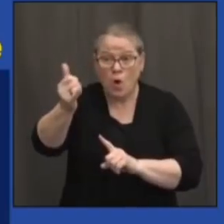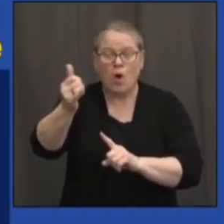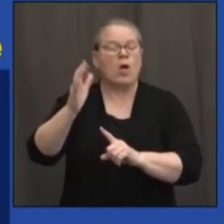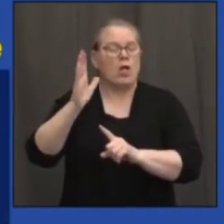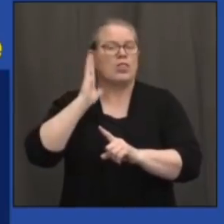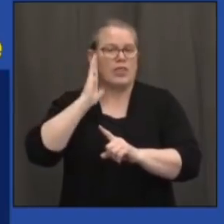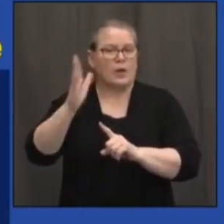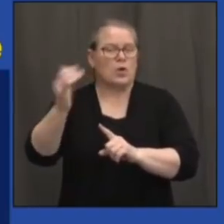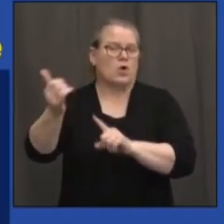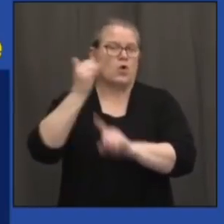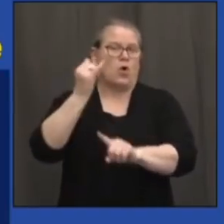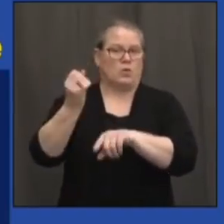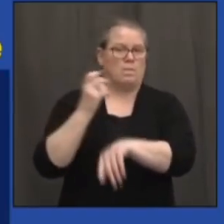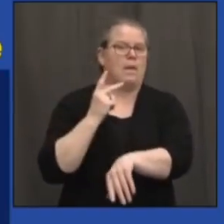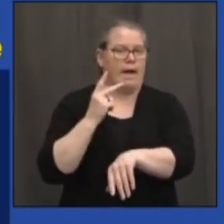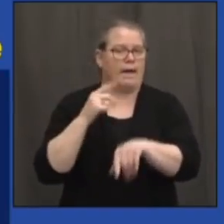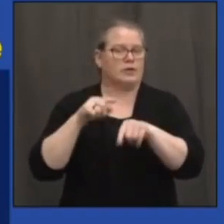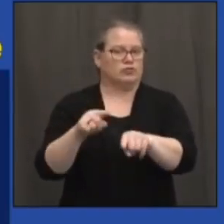course of the day.